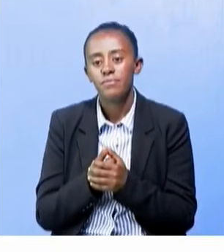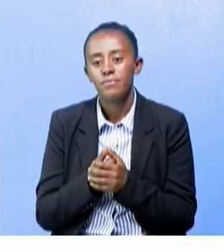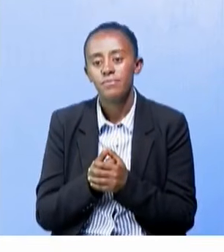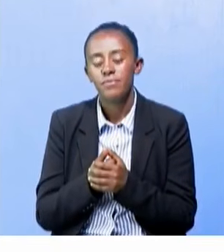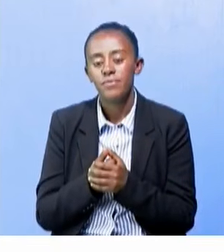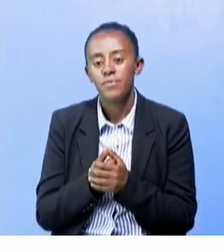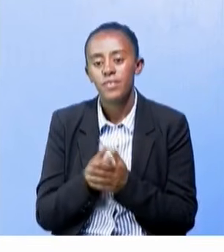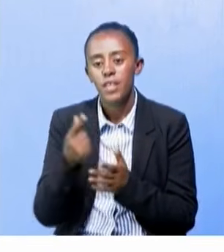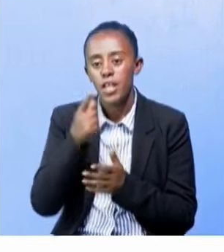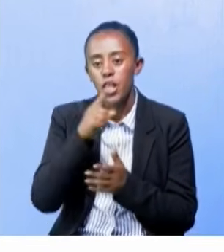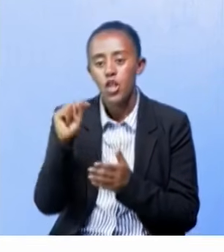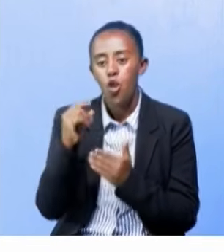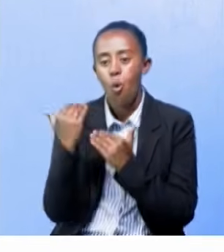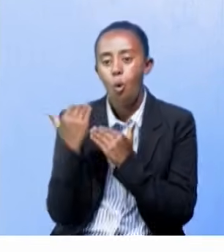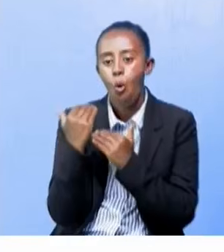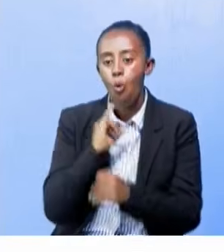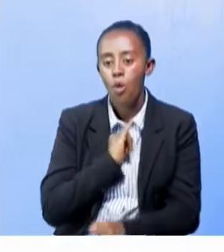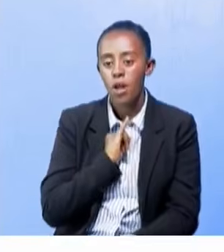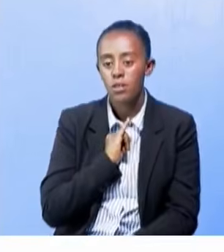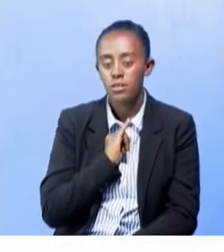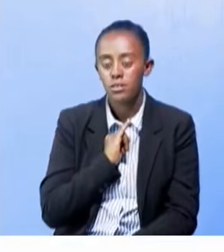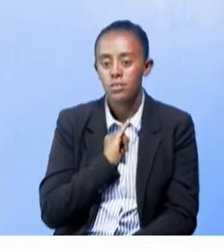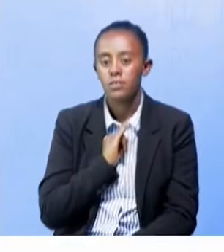the owner